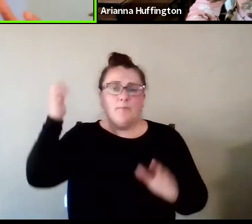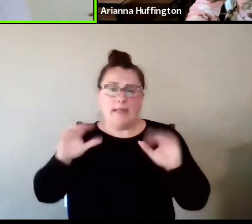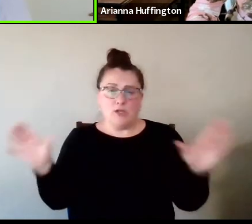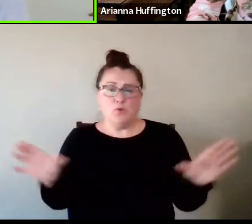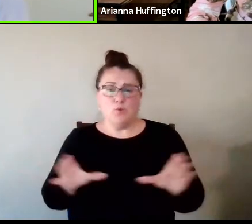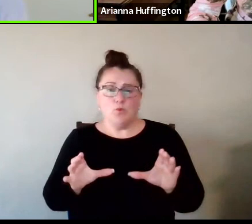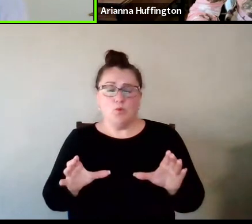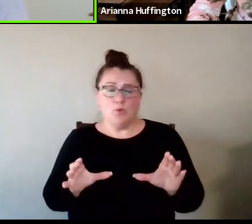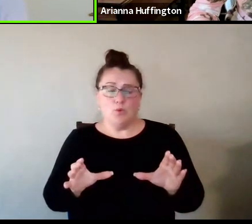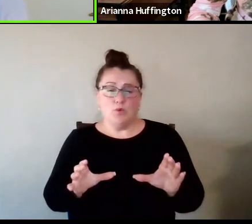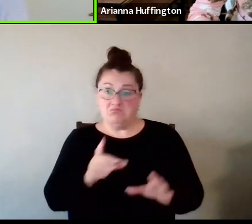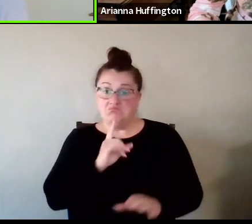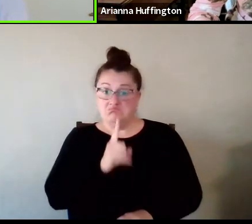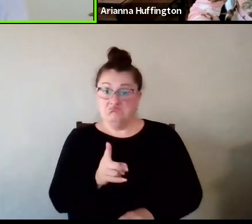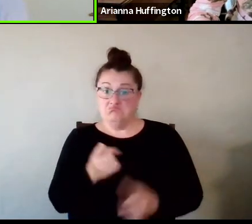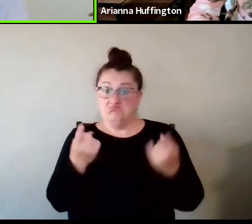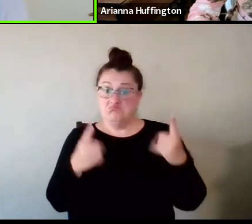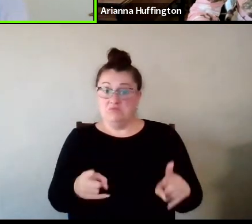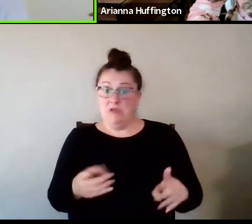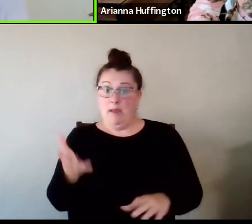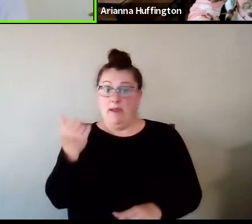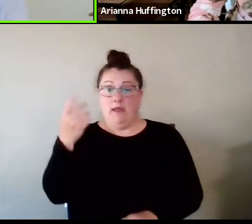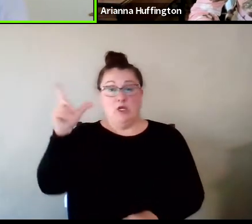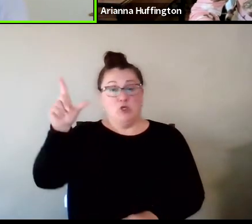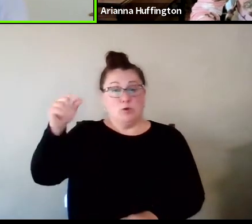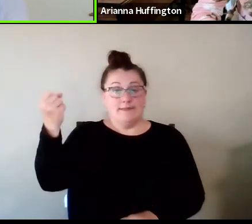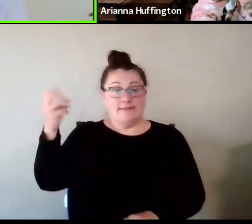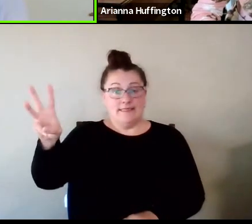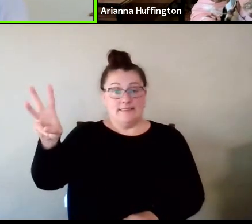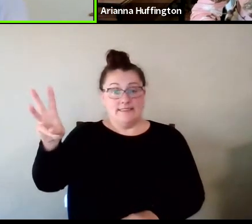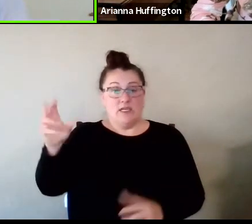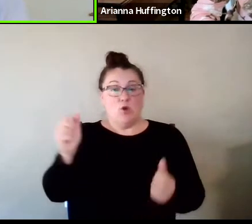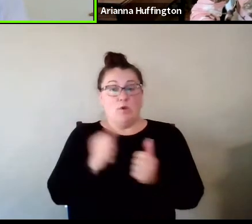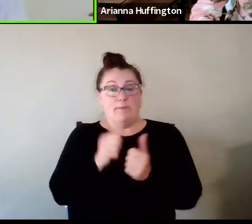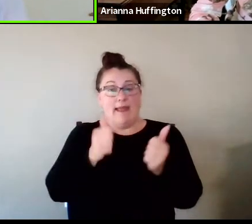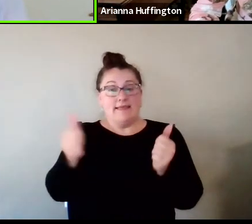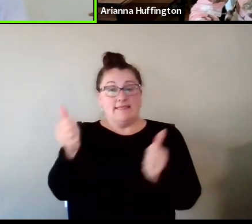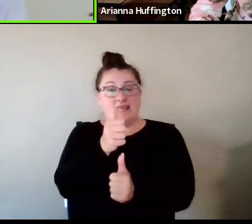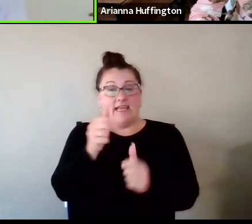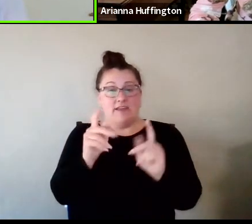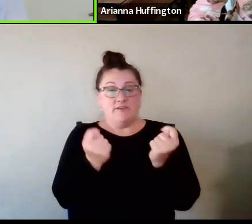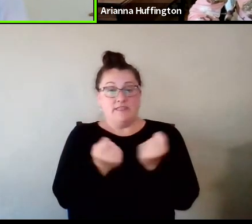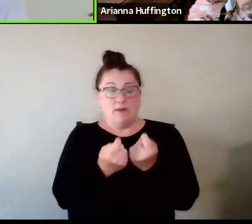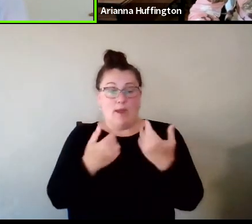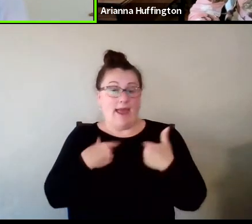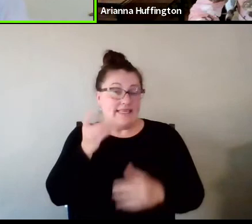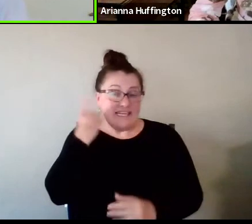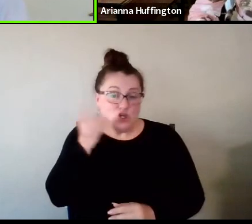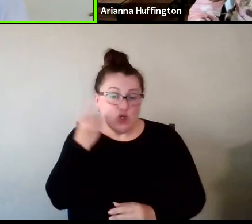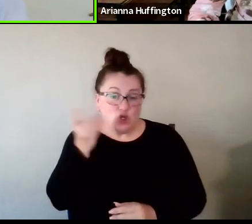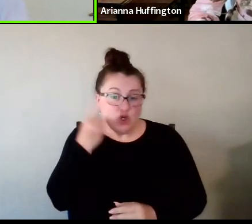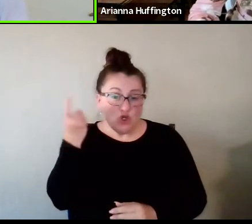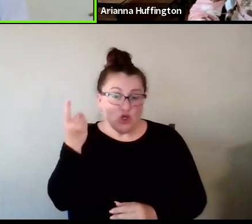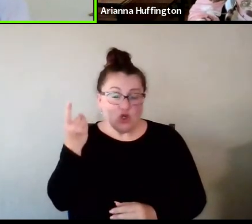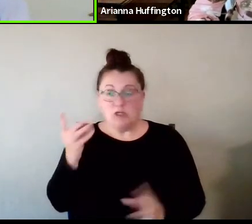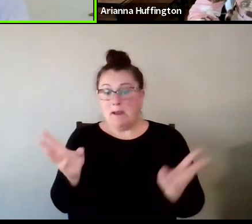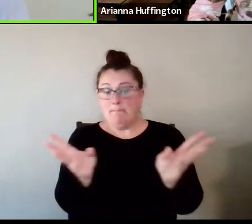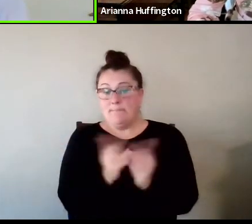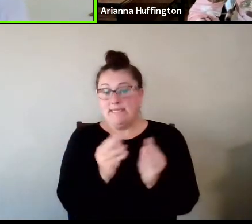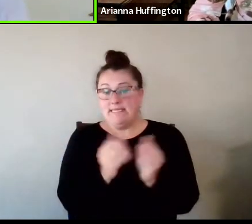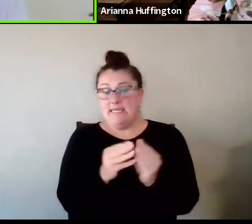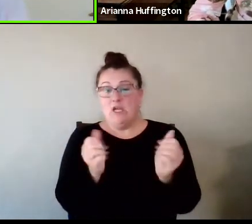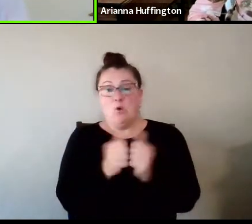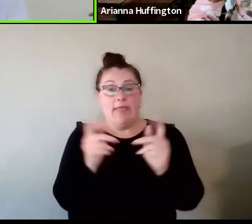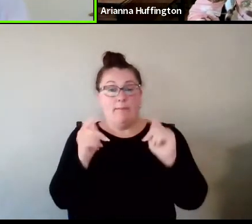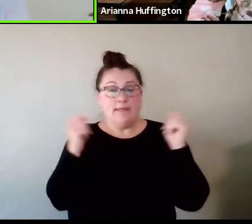And I actually did back in 2016 with my executive team. We had a dinner with the executive team where I asked